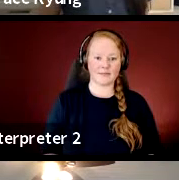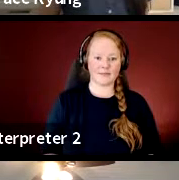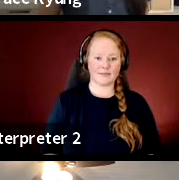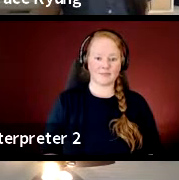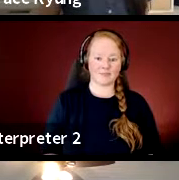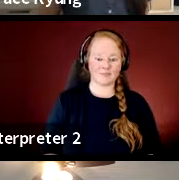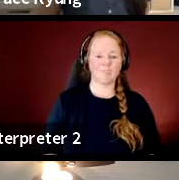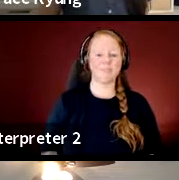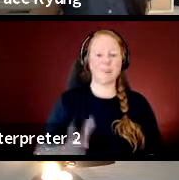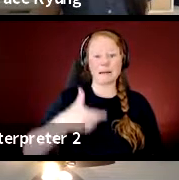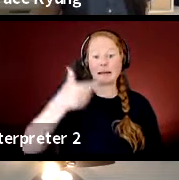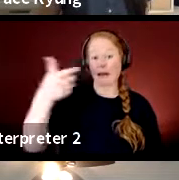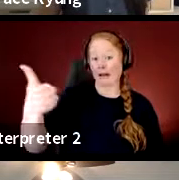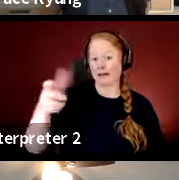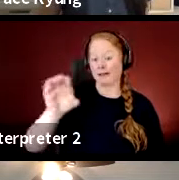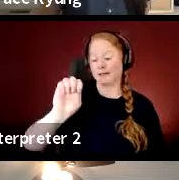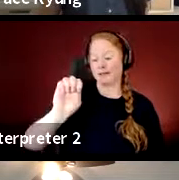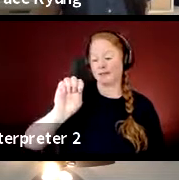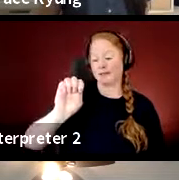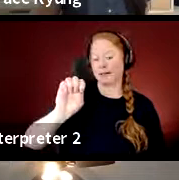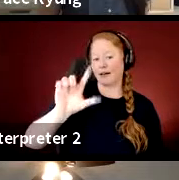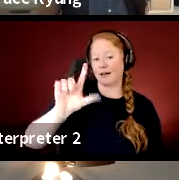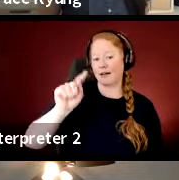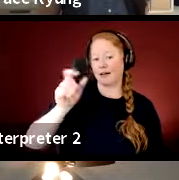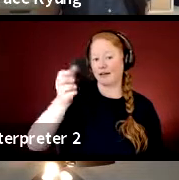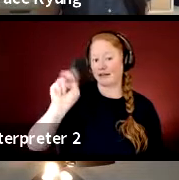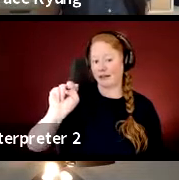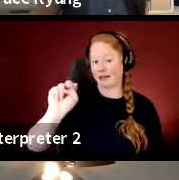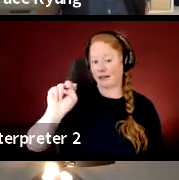Next would be Elton Thomas.